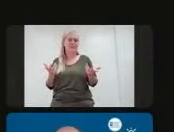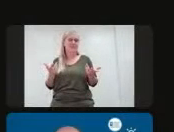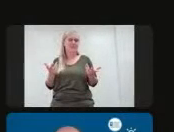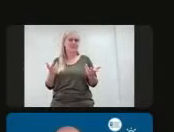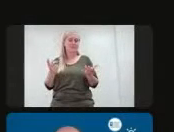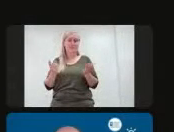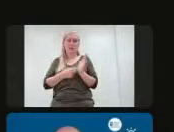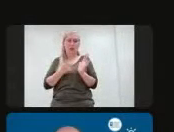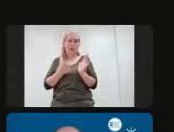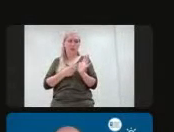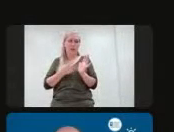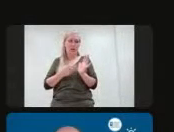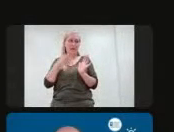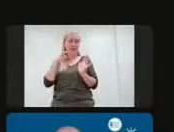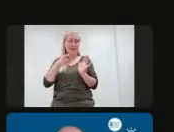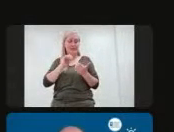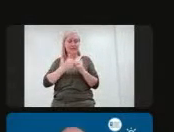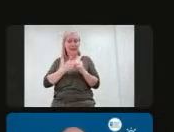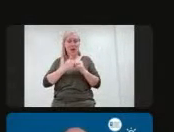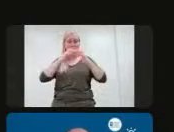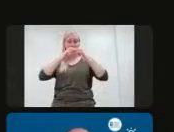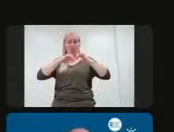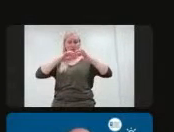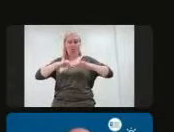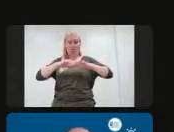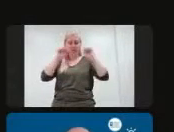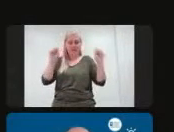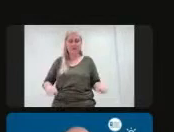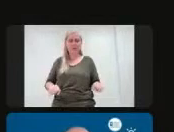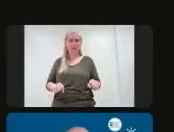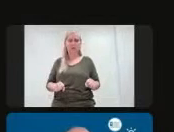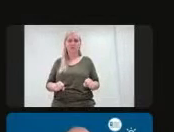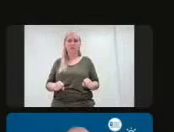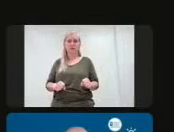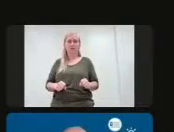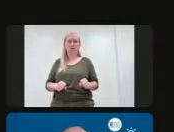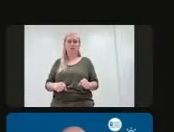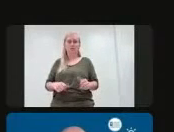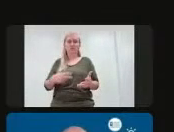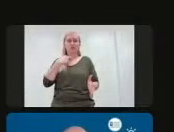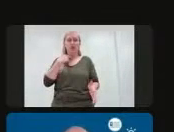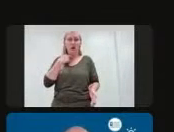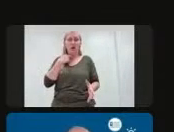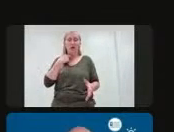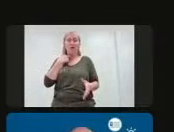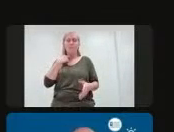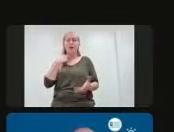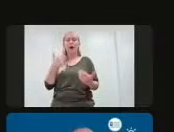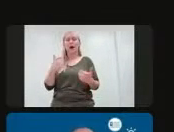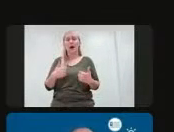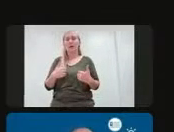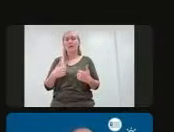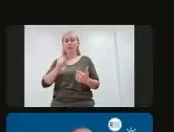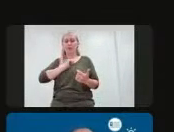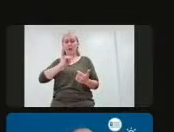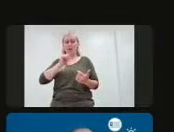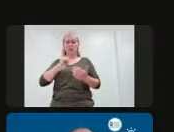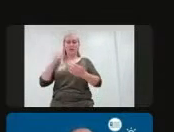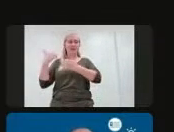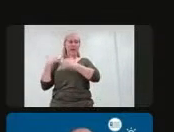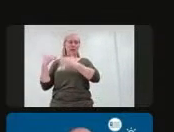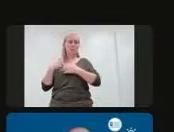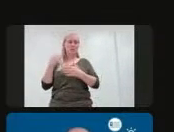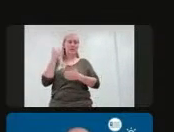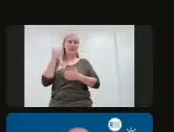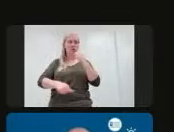Sometimes this is how you dismantle systems that are entrenched, by holding myself accountable, holding each